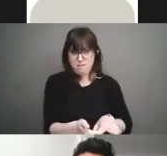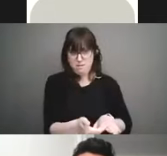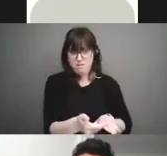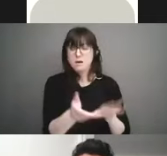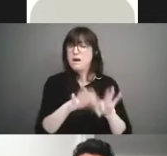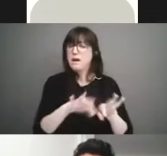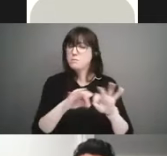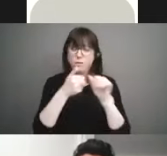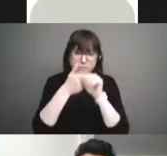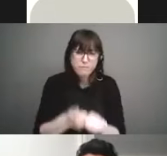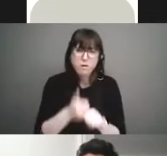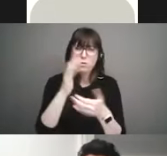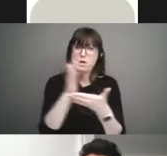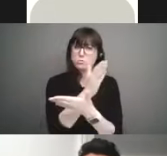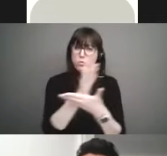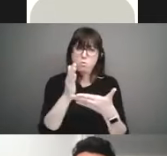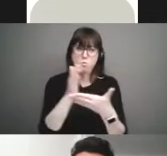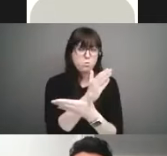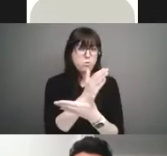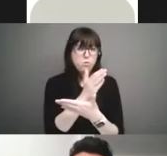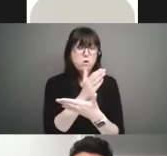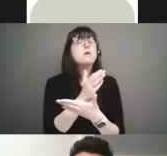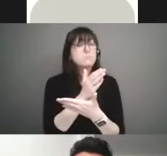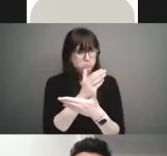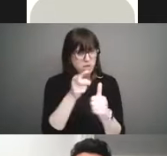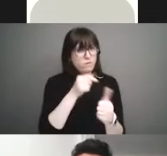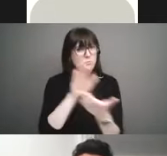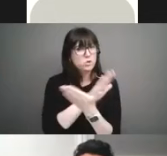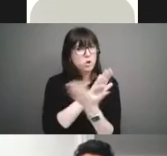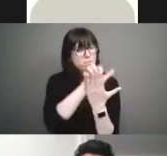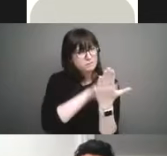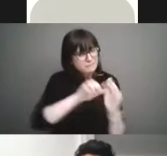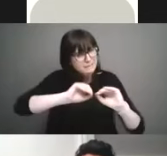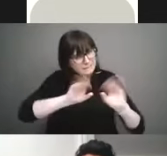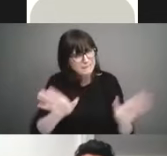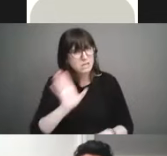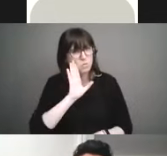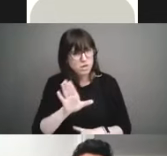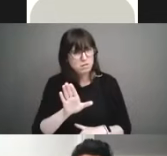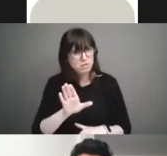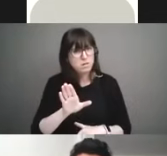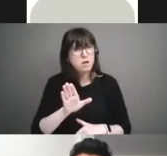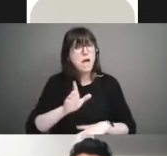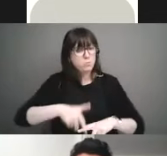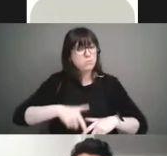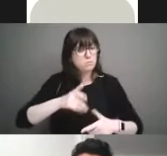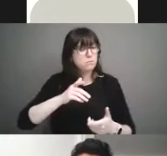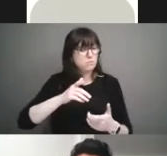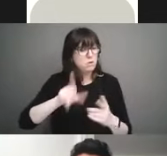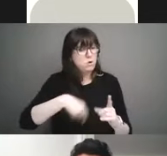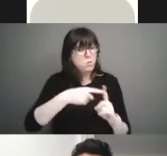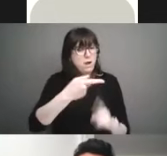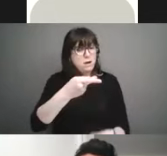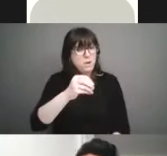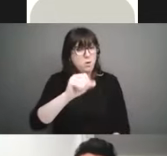their mandate, and that mandate will be set out in the power of attorney document, and the mandate will come to a halt as soon as that